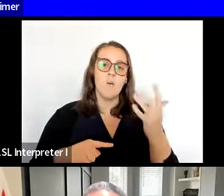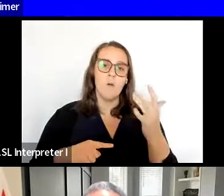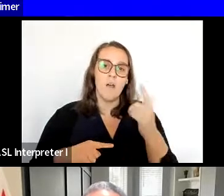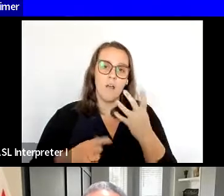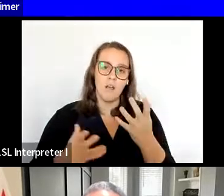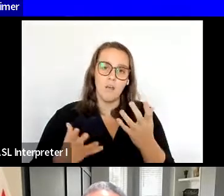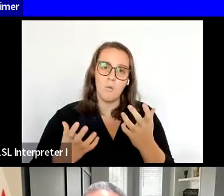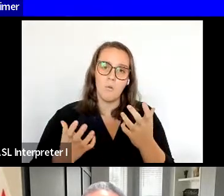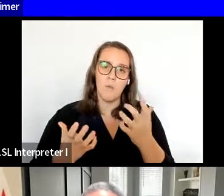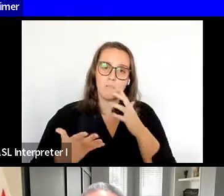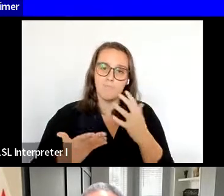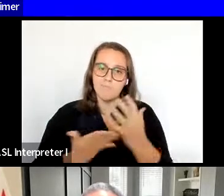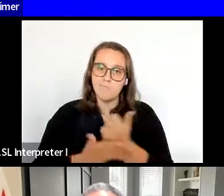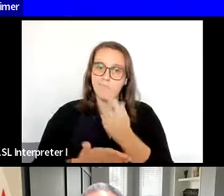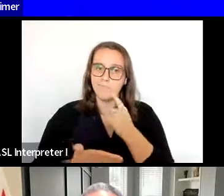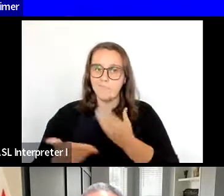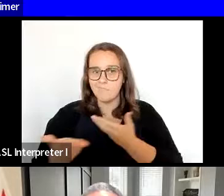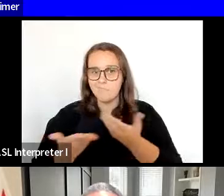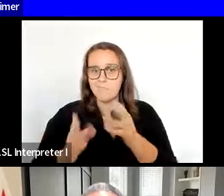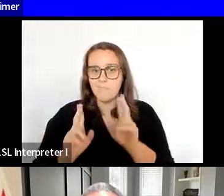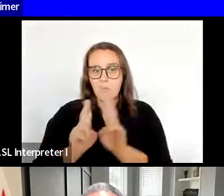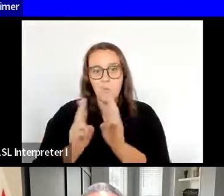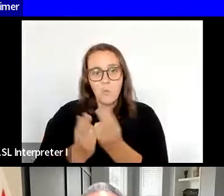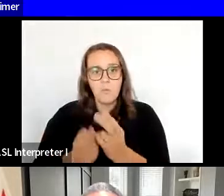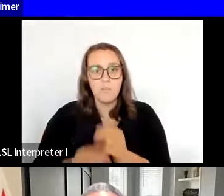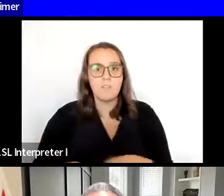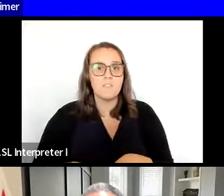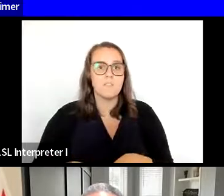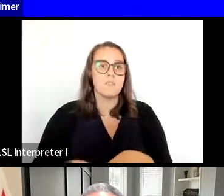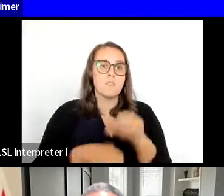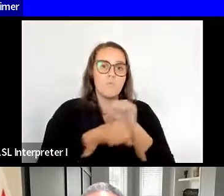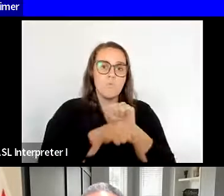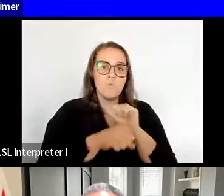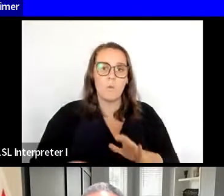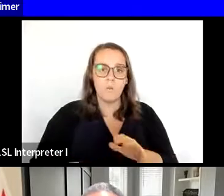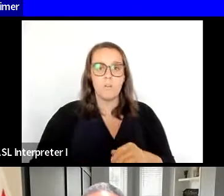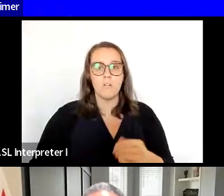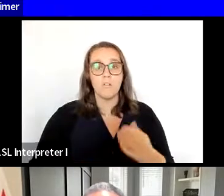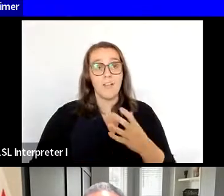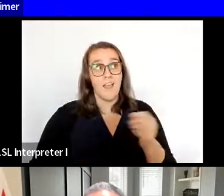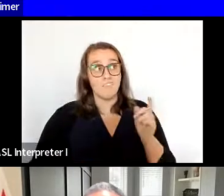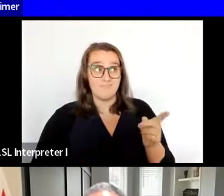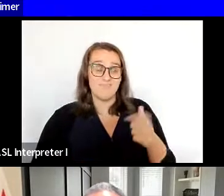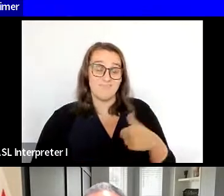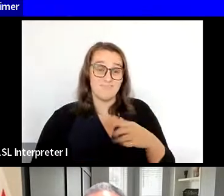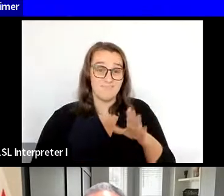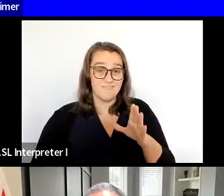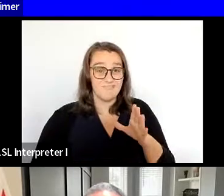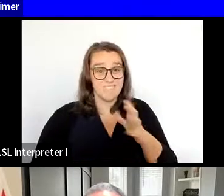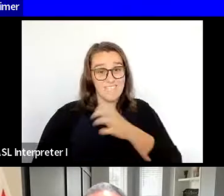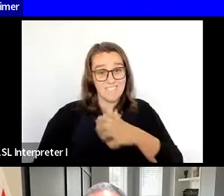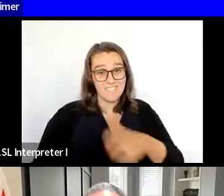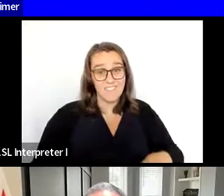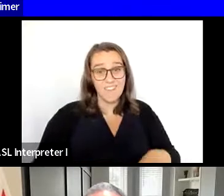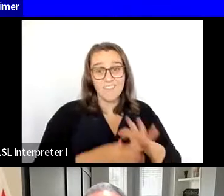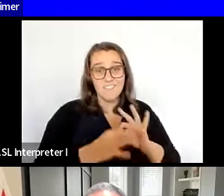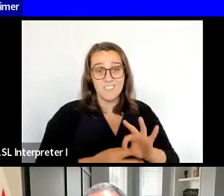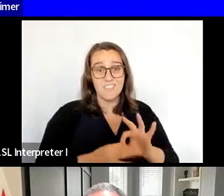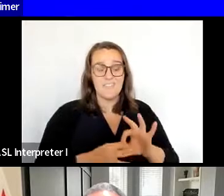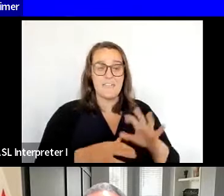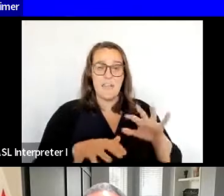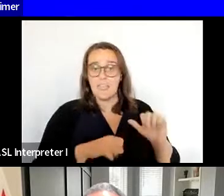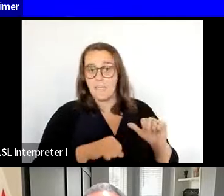with the unions and workers and work with the executive, frankly, on the provisions around the leave bank to make